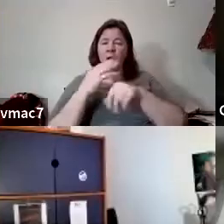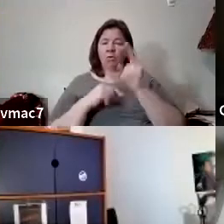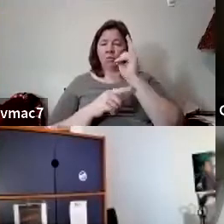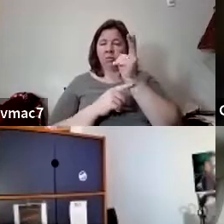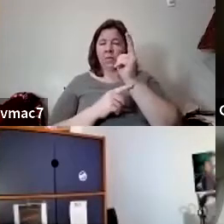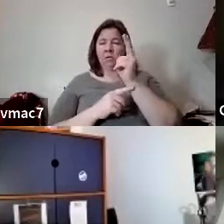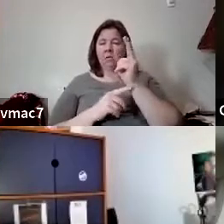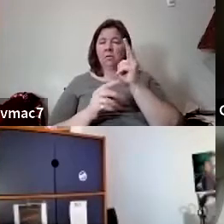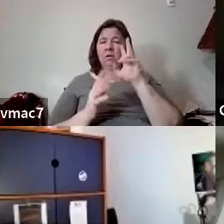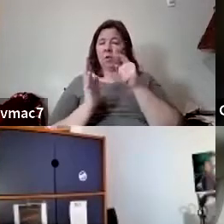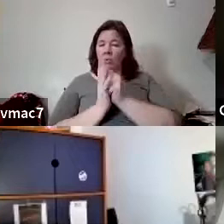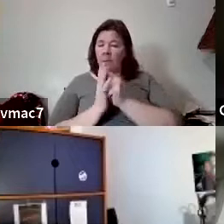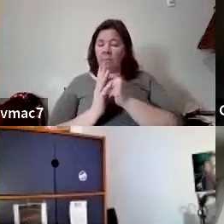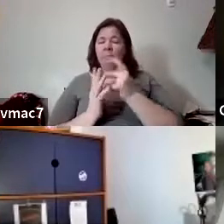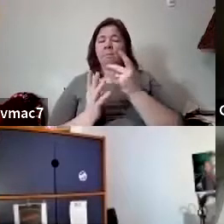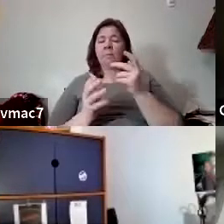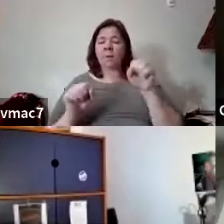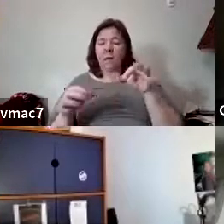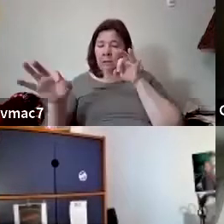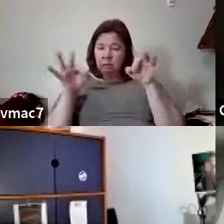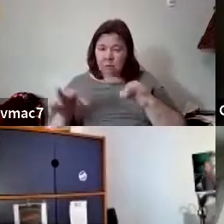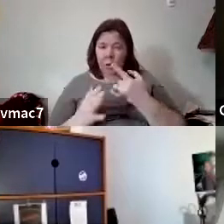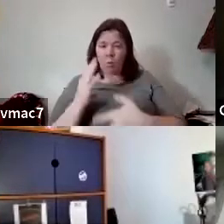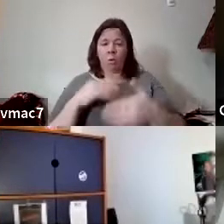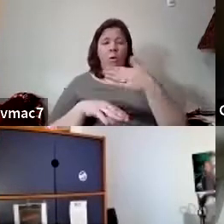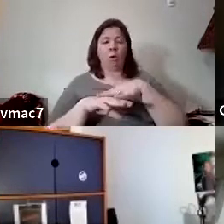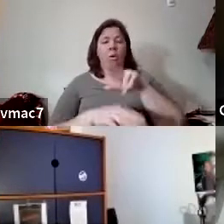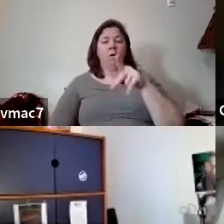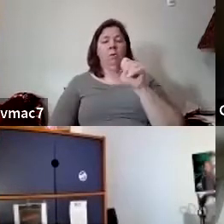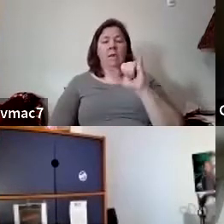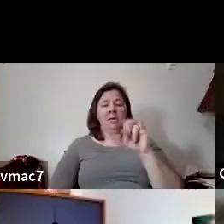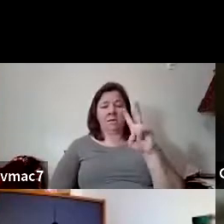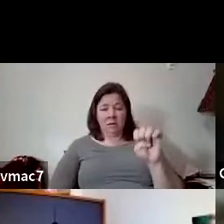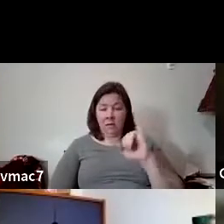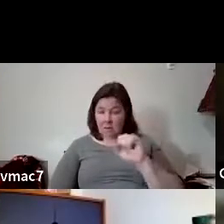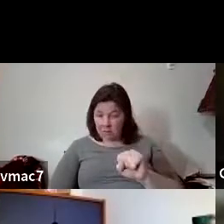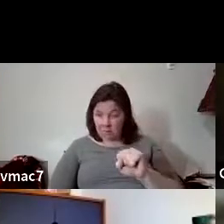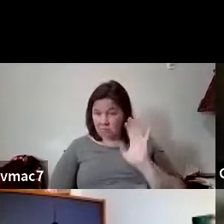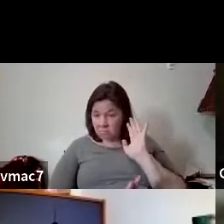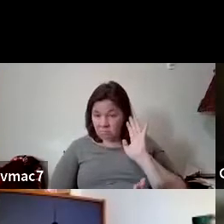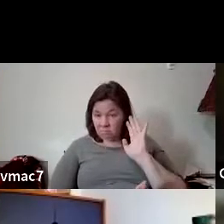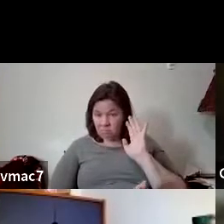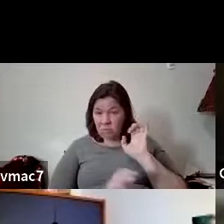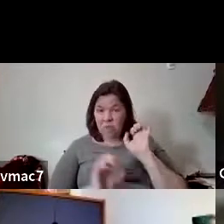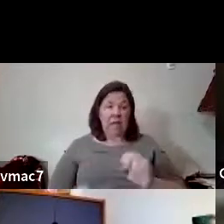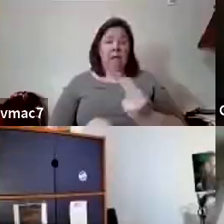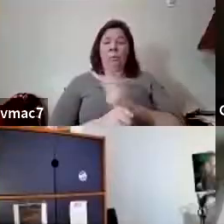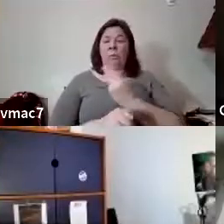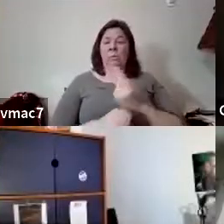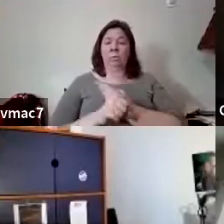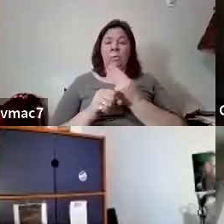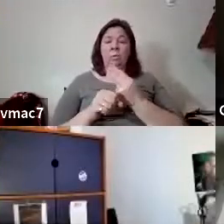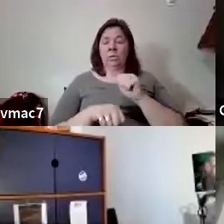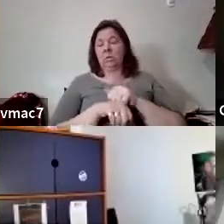video that you can send, you know, just explaining what ONPASSIVE is in a nutshell. That's also stuff that you can use. You know, you can send